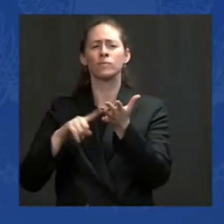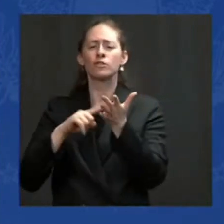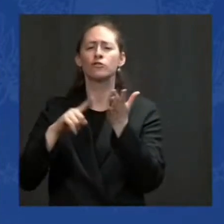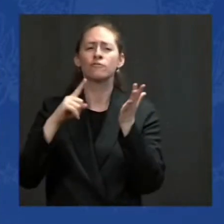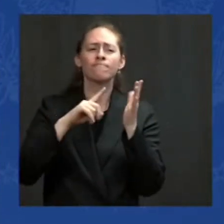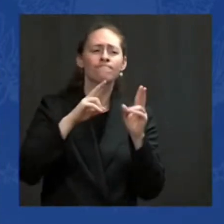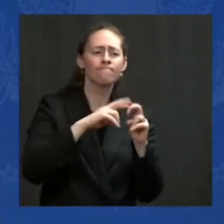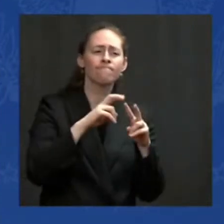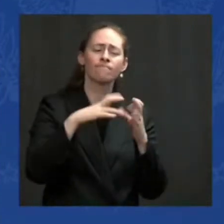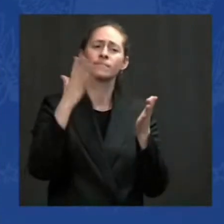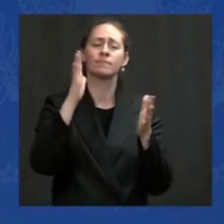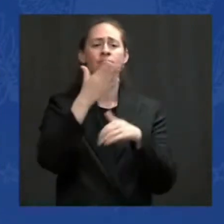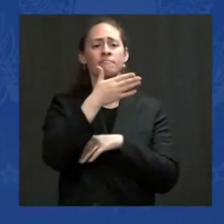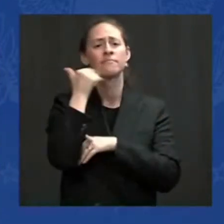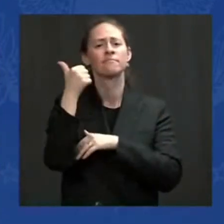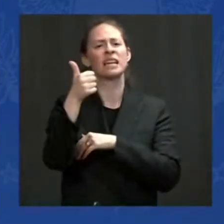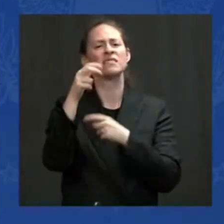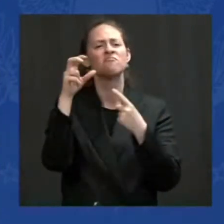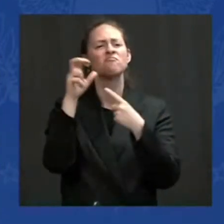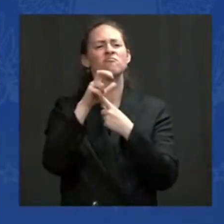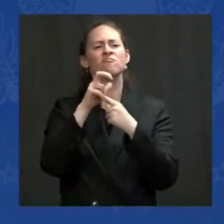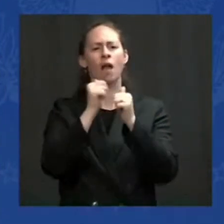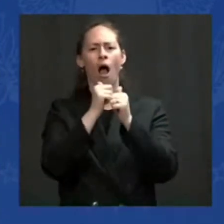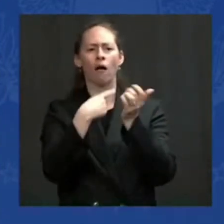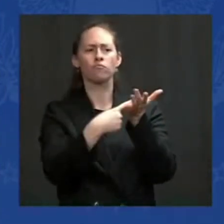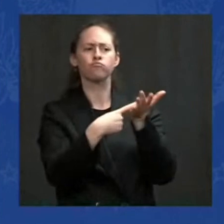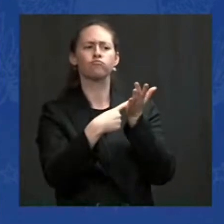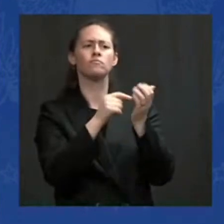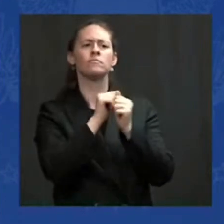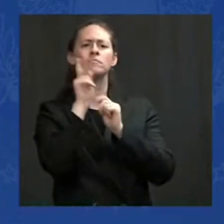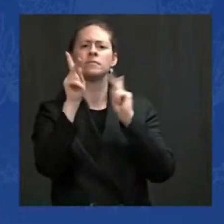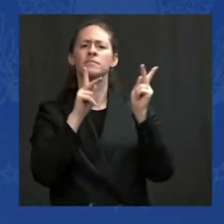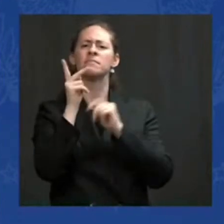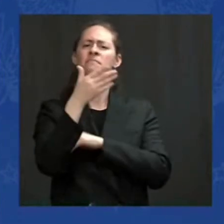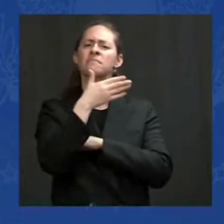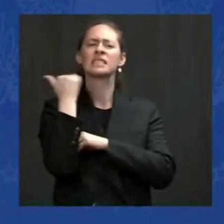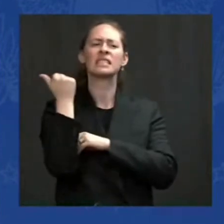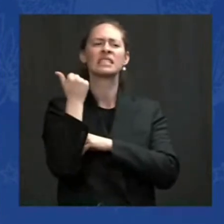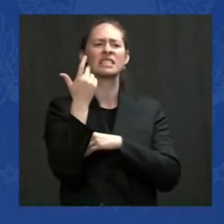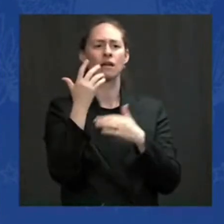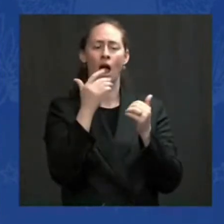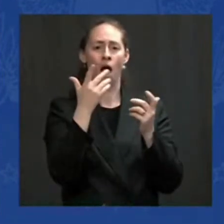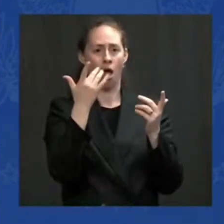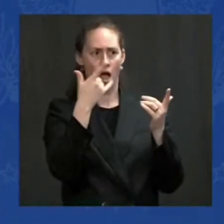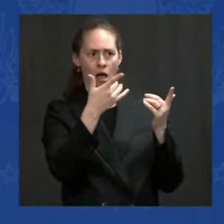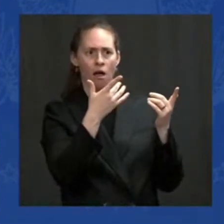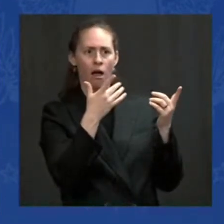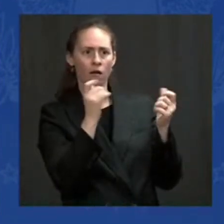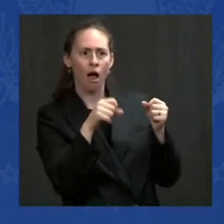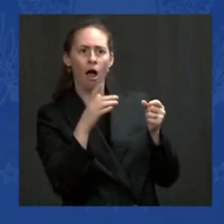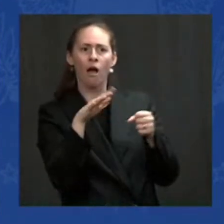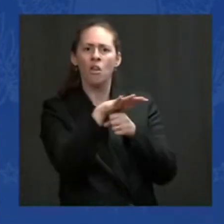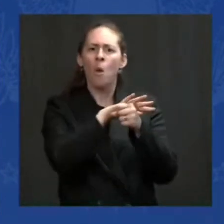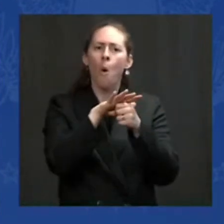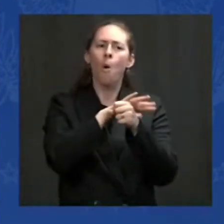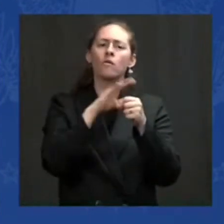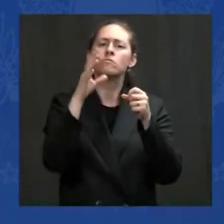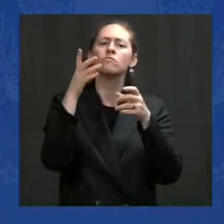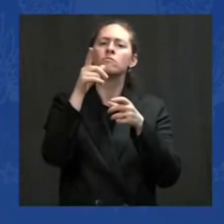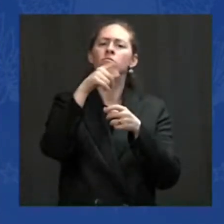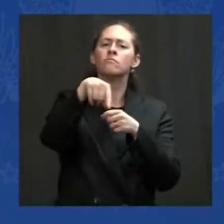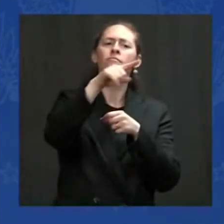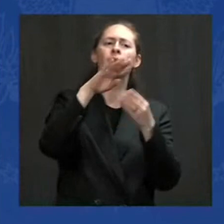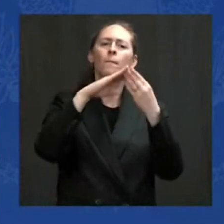to talk about vaccinations with those who have questions are local trusted messengers, doctors,